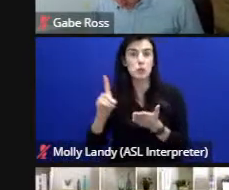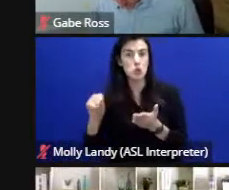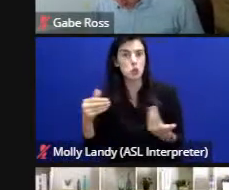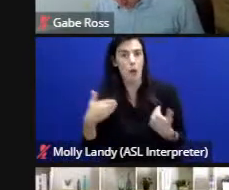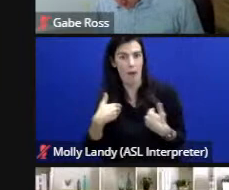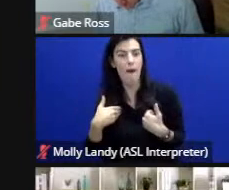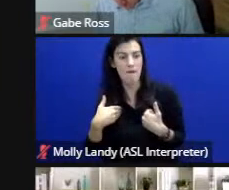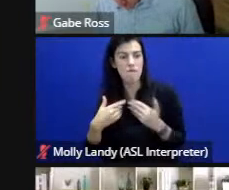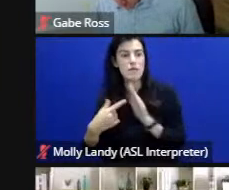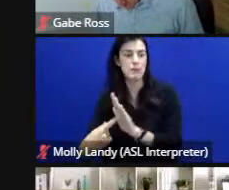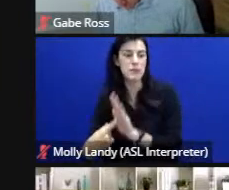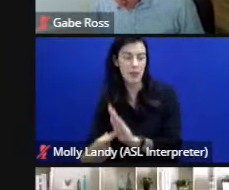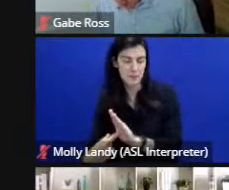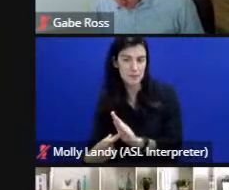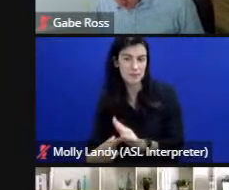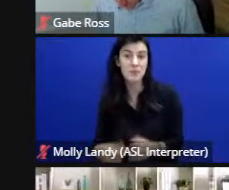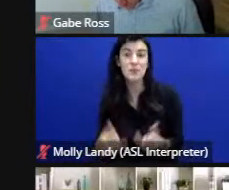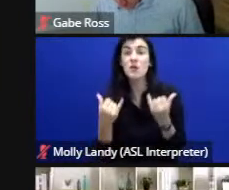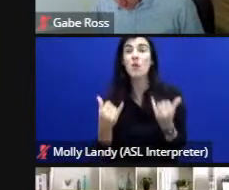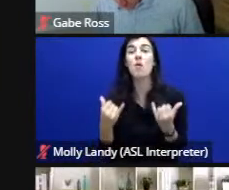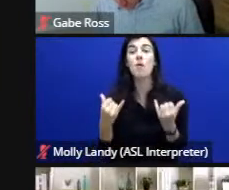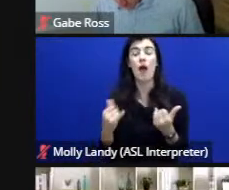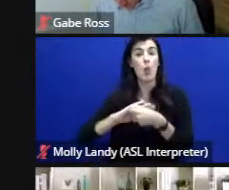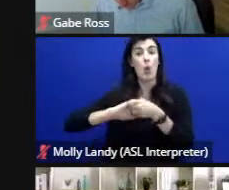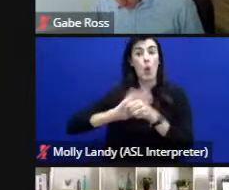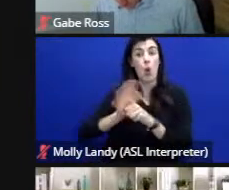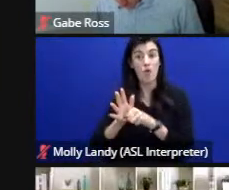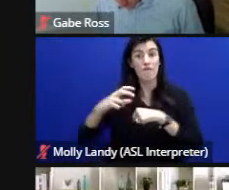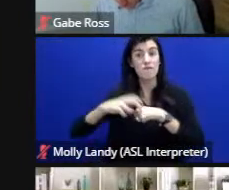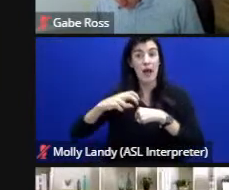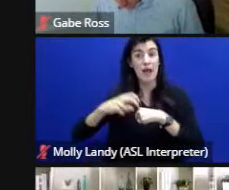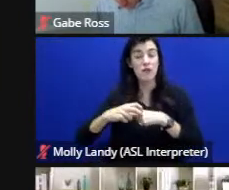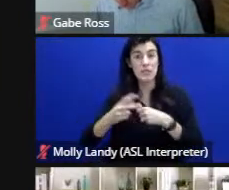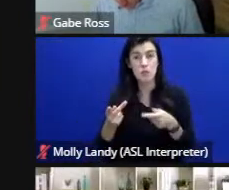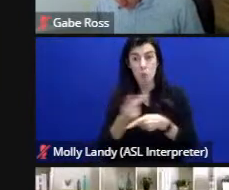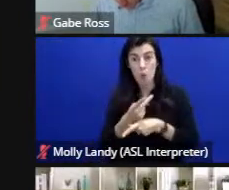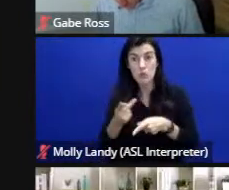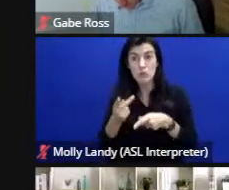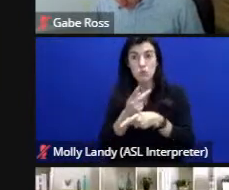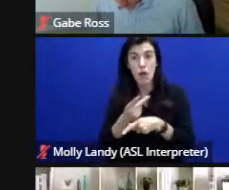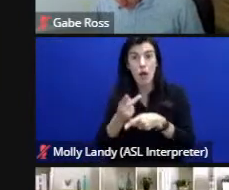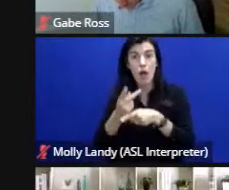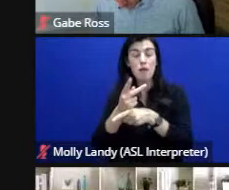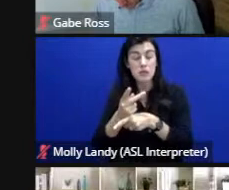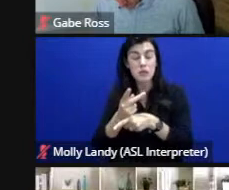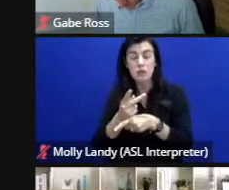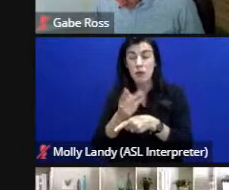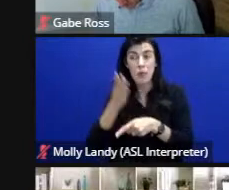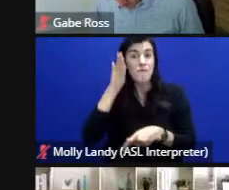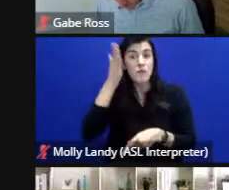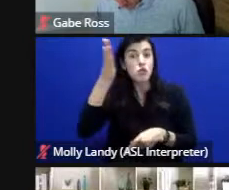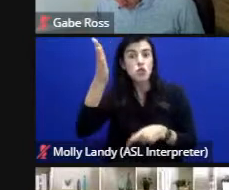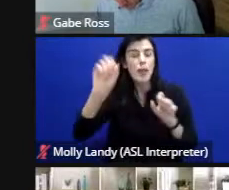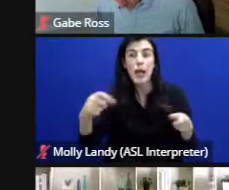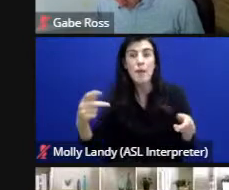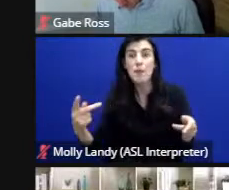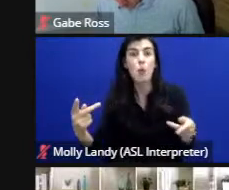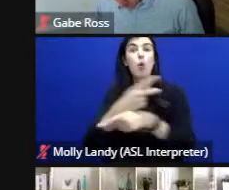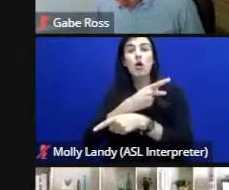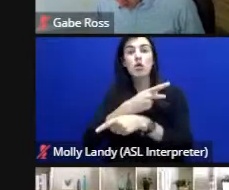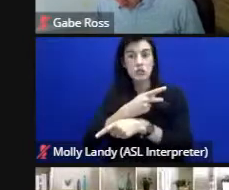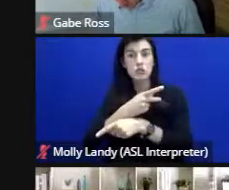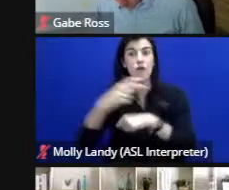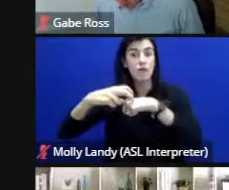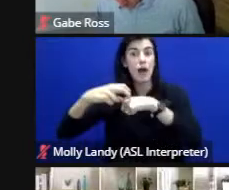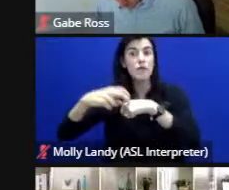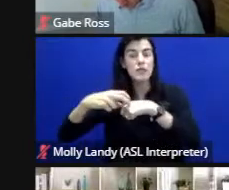virus multiplies billions of times, another variant could arise that escapes altogether the immunity given by the current